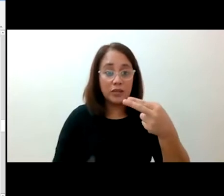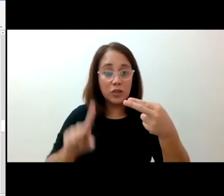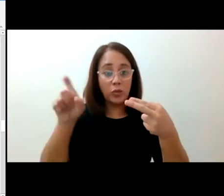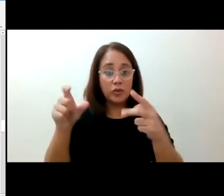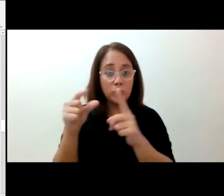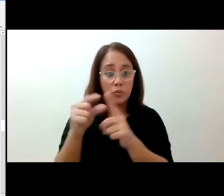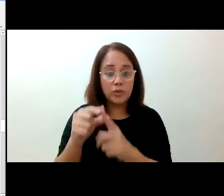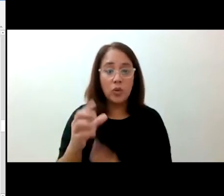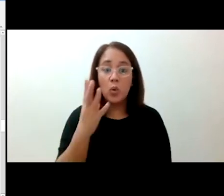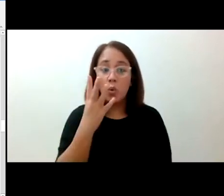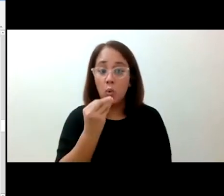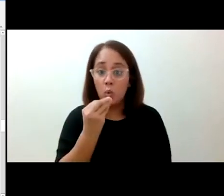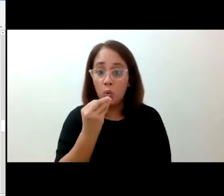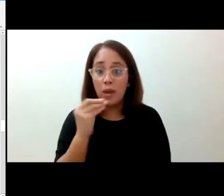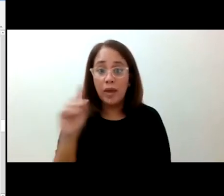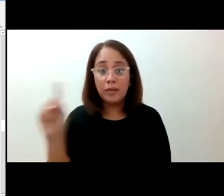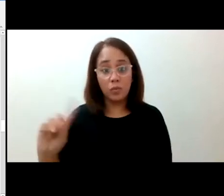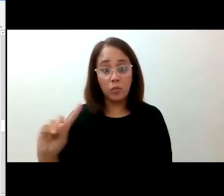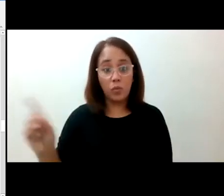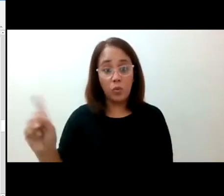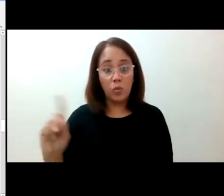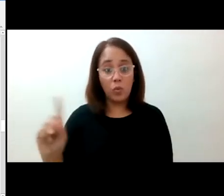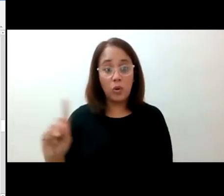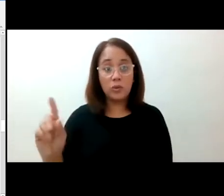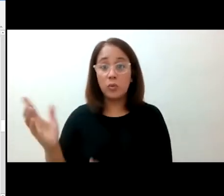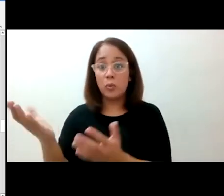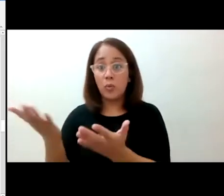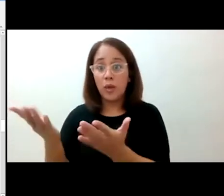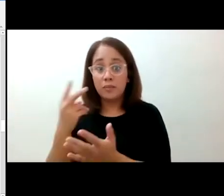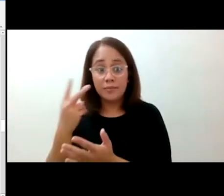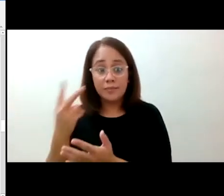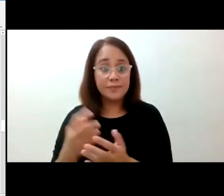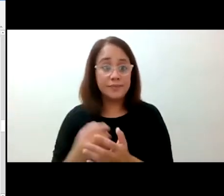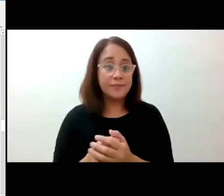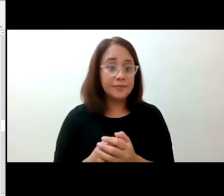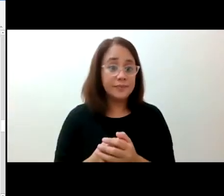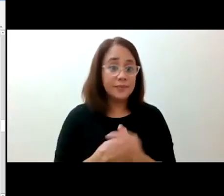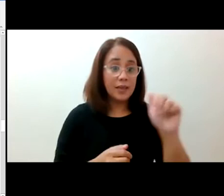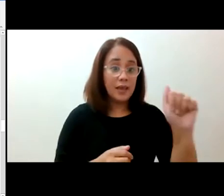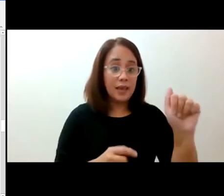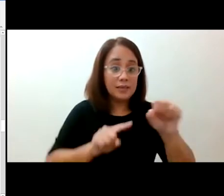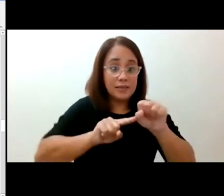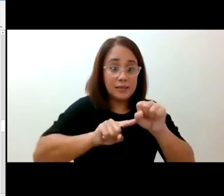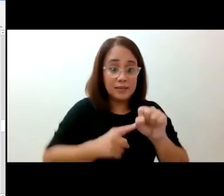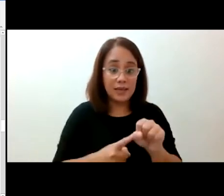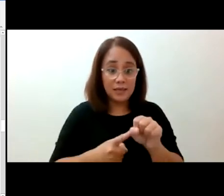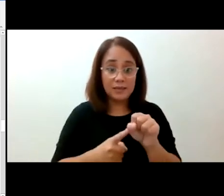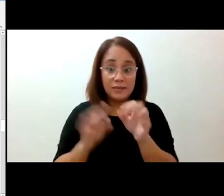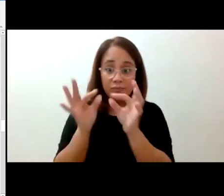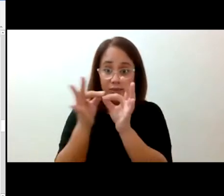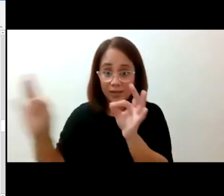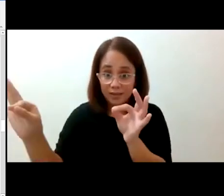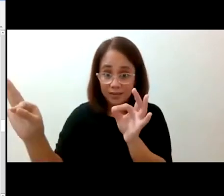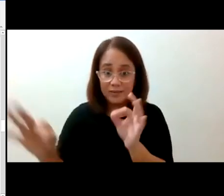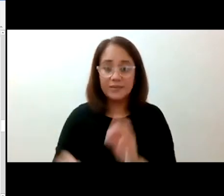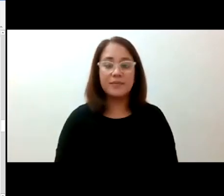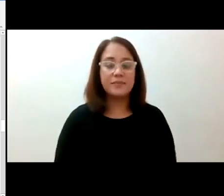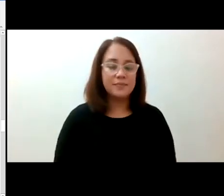and what occur A, at the beginning of a sentence,